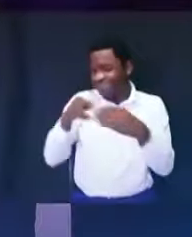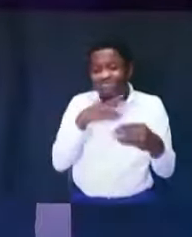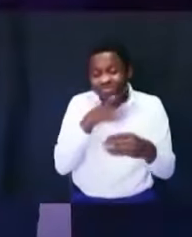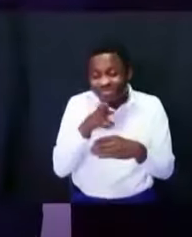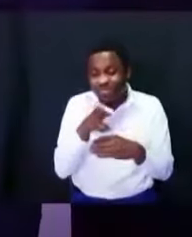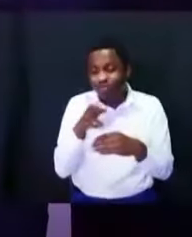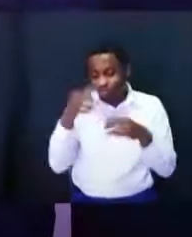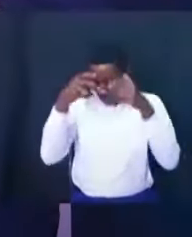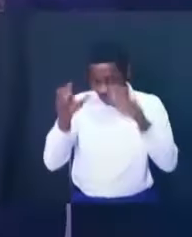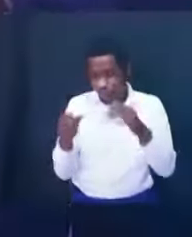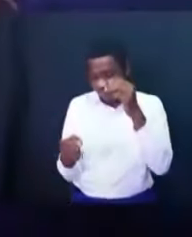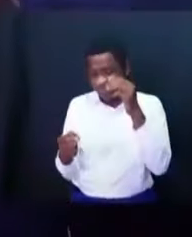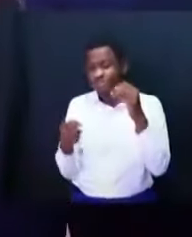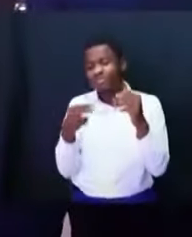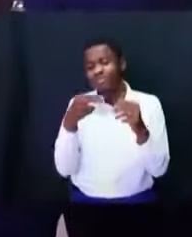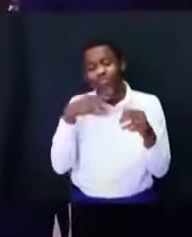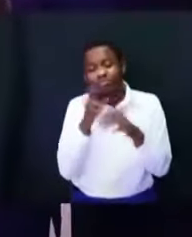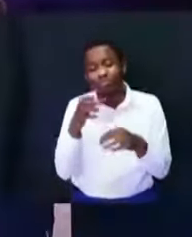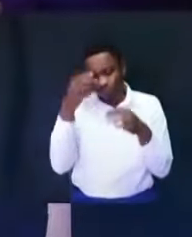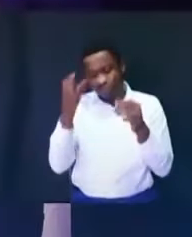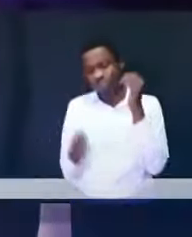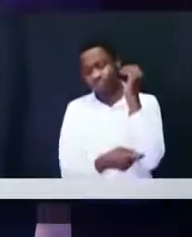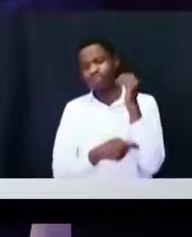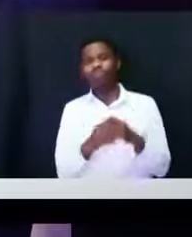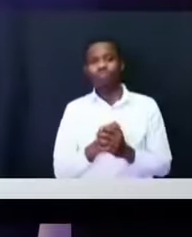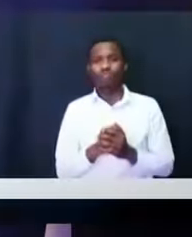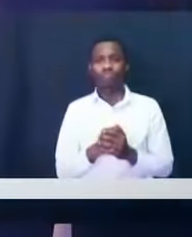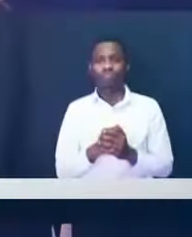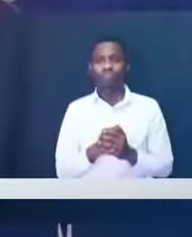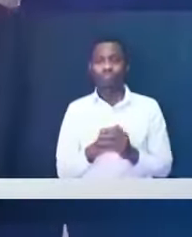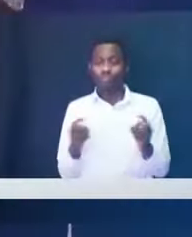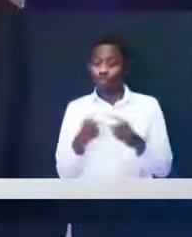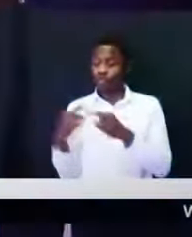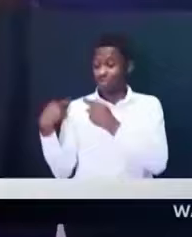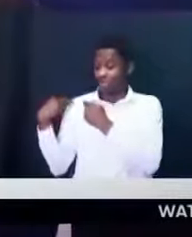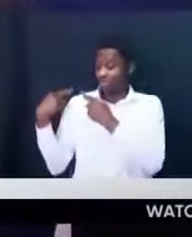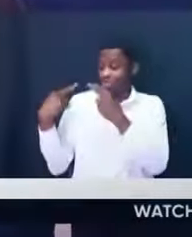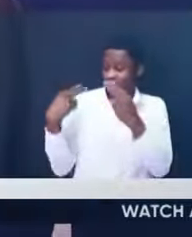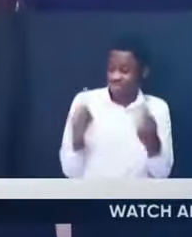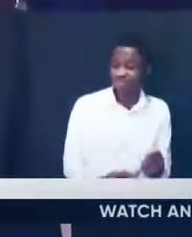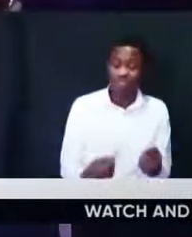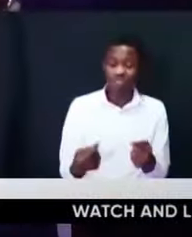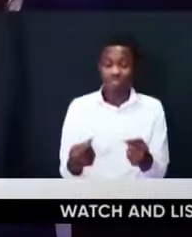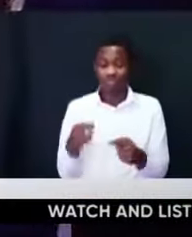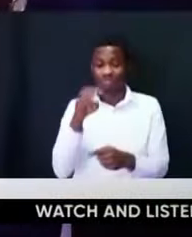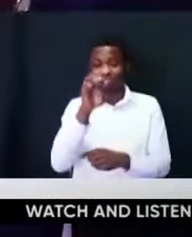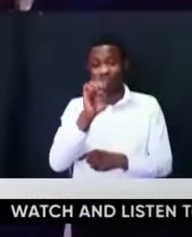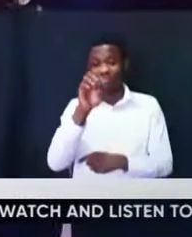behind since Eden Satan always seeks to 10 the hearts of people